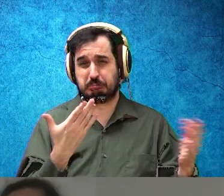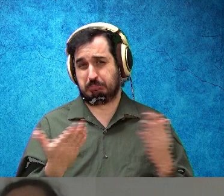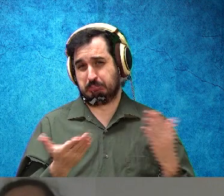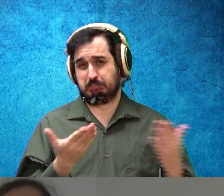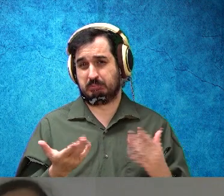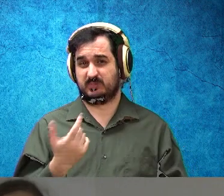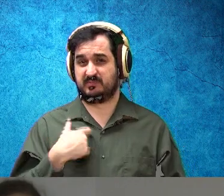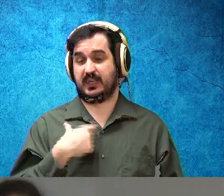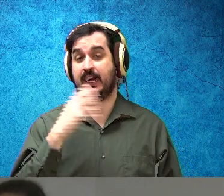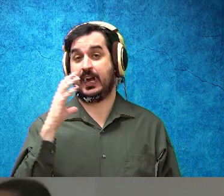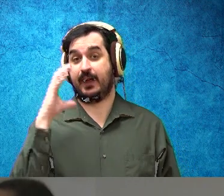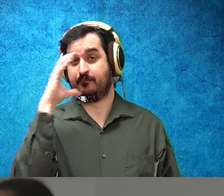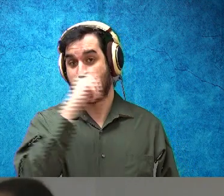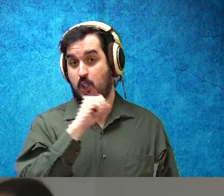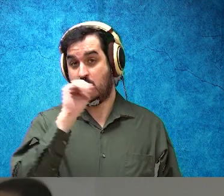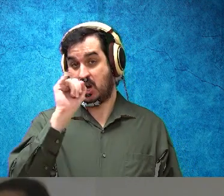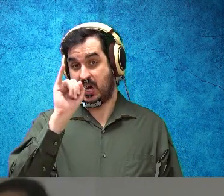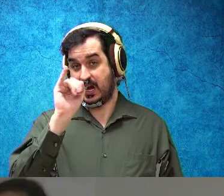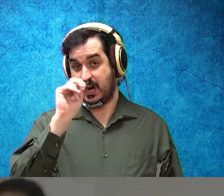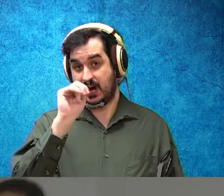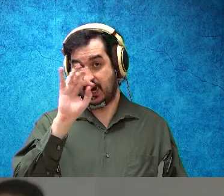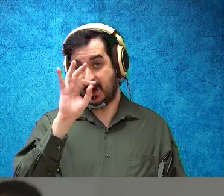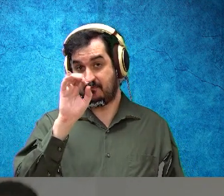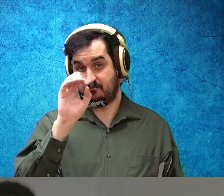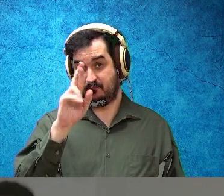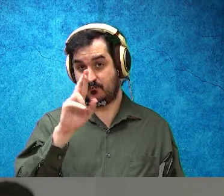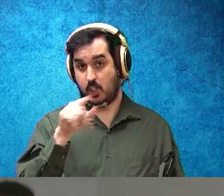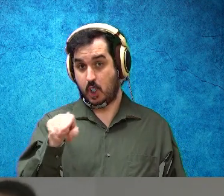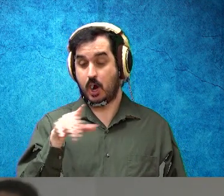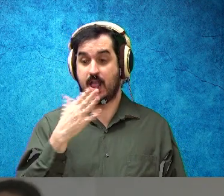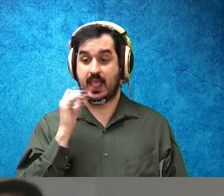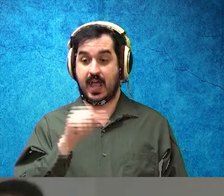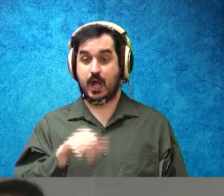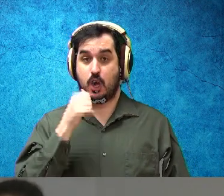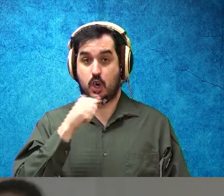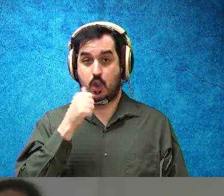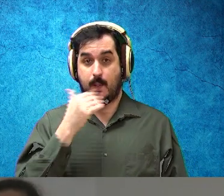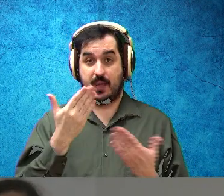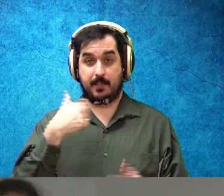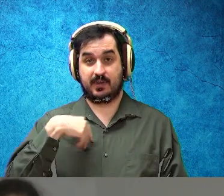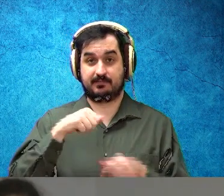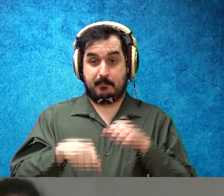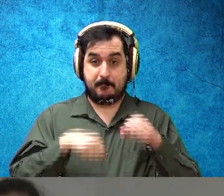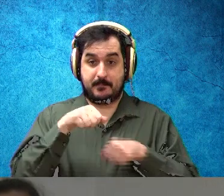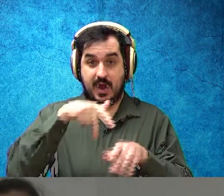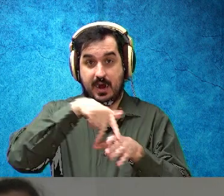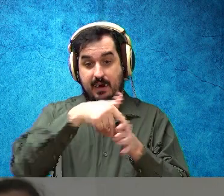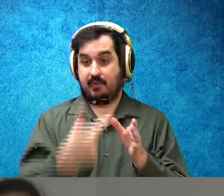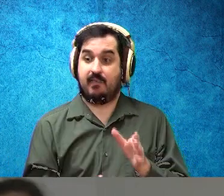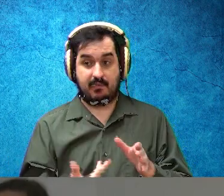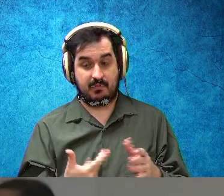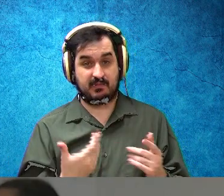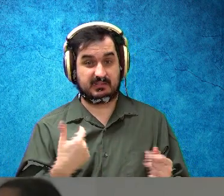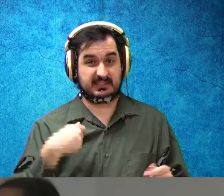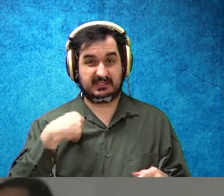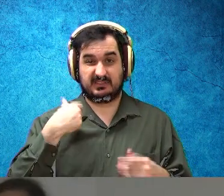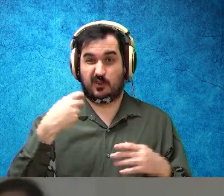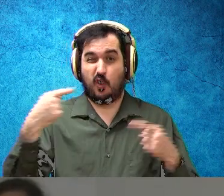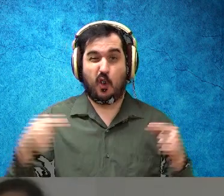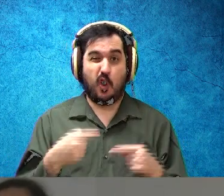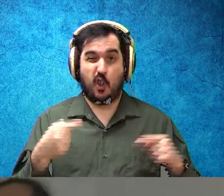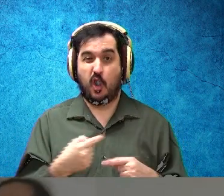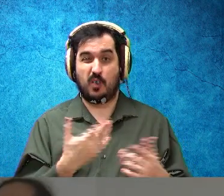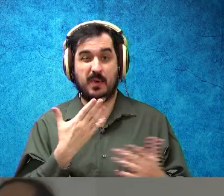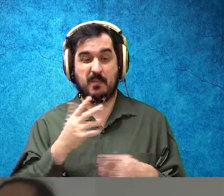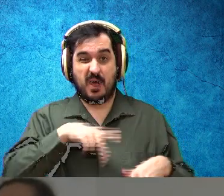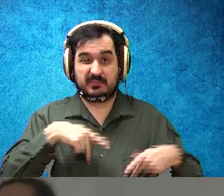infer that this girl maybe had a bike wreck, skinned her knee, she's upset. Okay? Is that